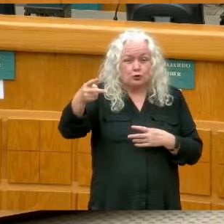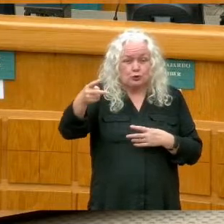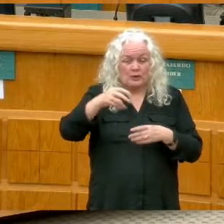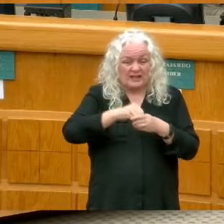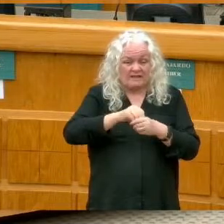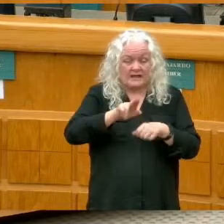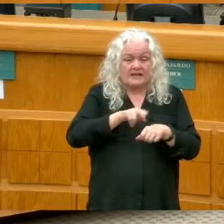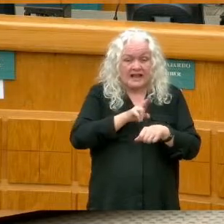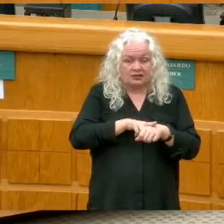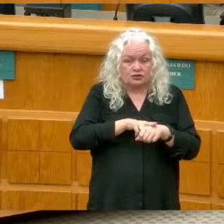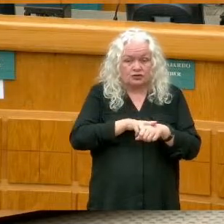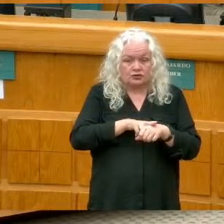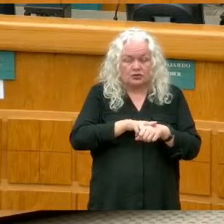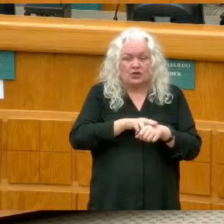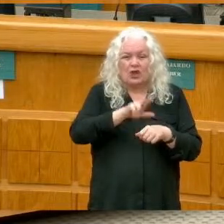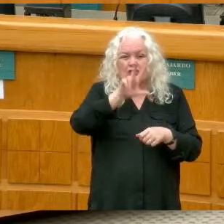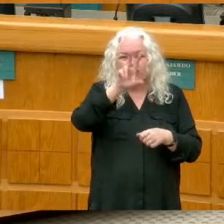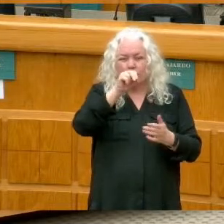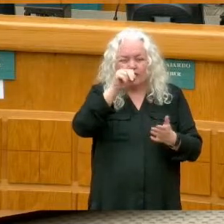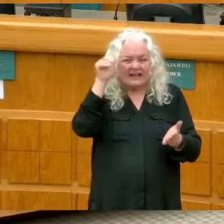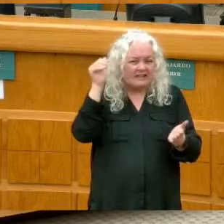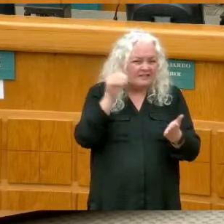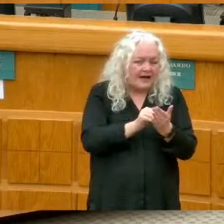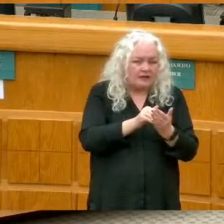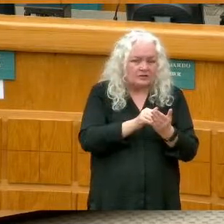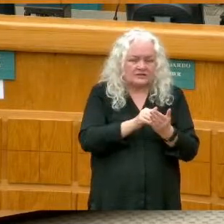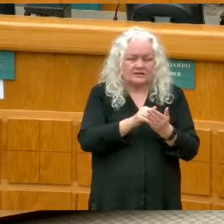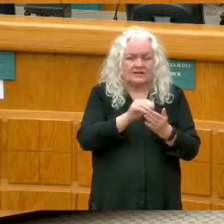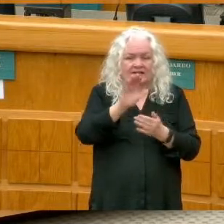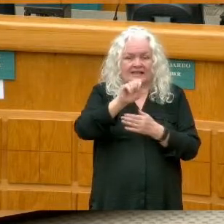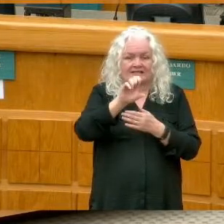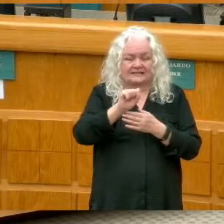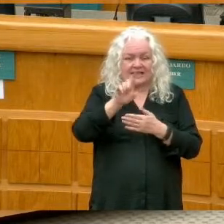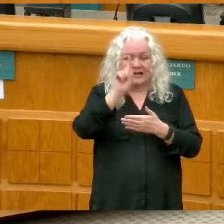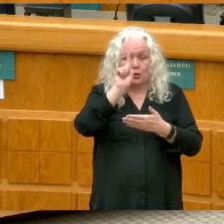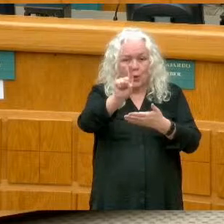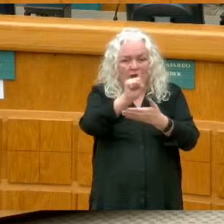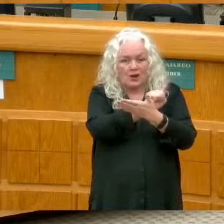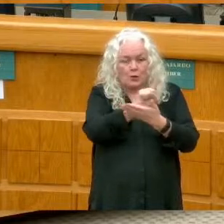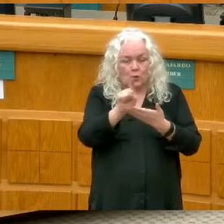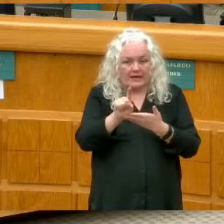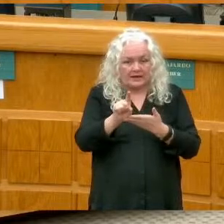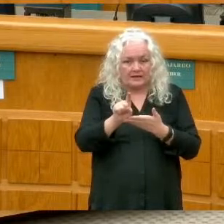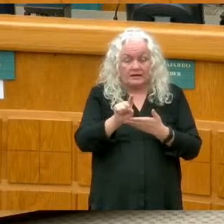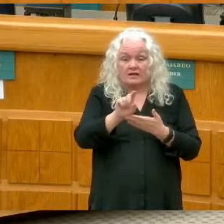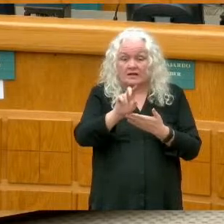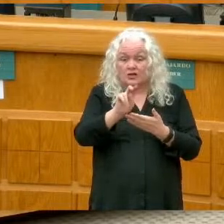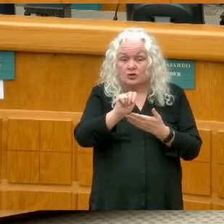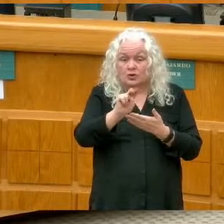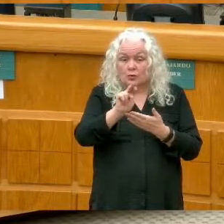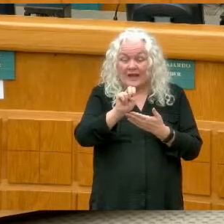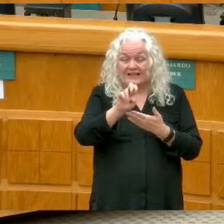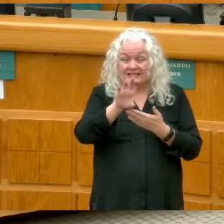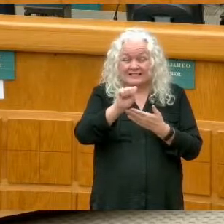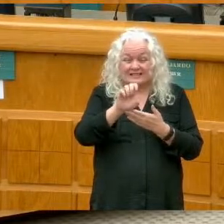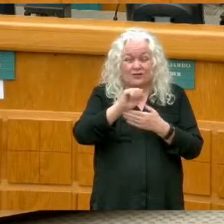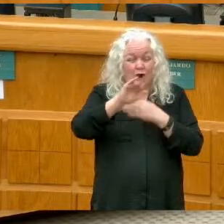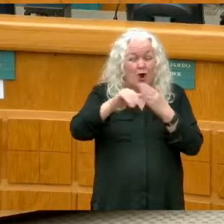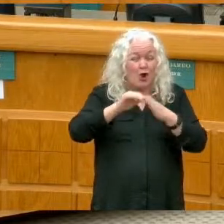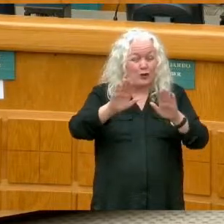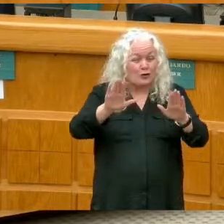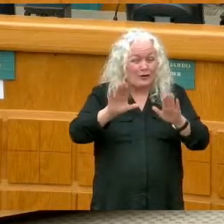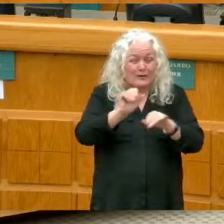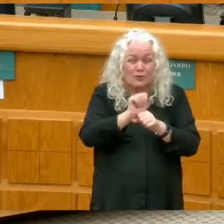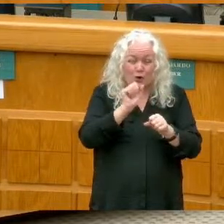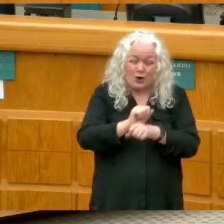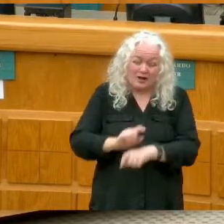nation, posting 30,000 cases in 1 week. Nueces County, for all the great work that